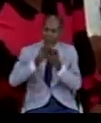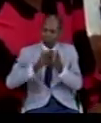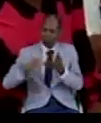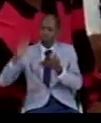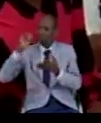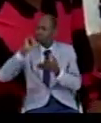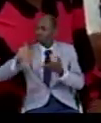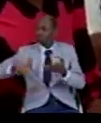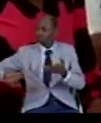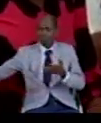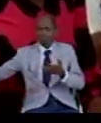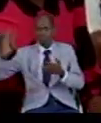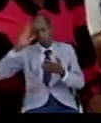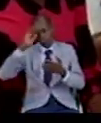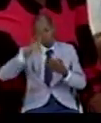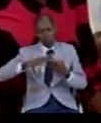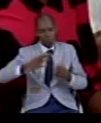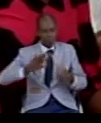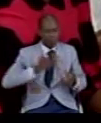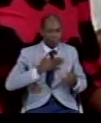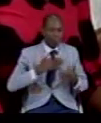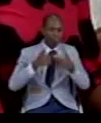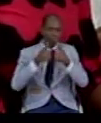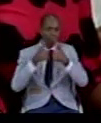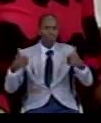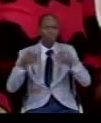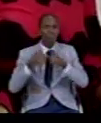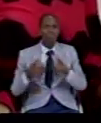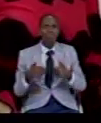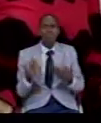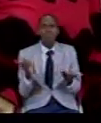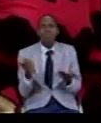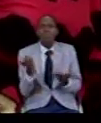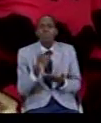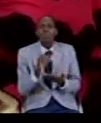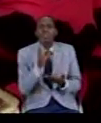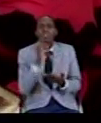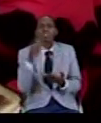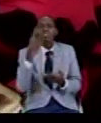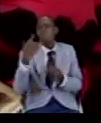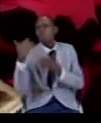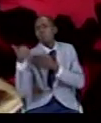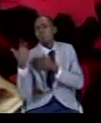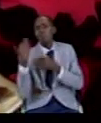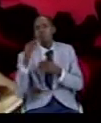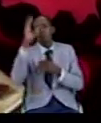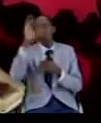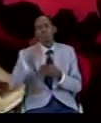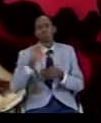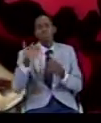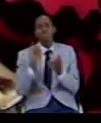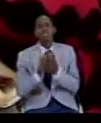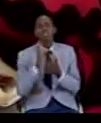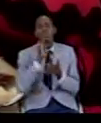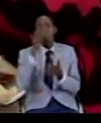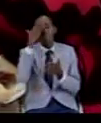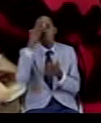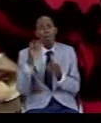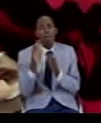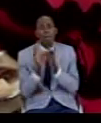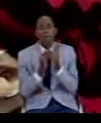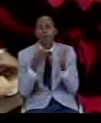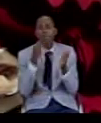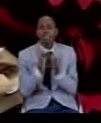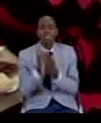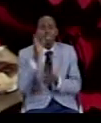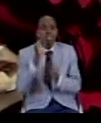can take the girls. I'm going to take the boys. What is the bearing of the cross? You see, that's what the Lord is telling us. He's telling us that if